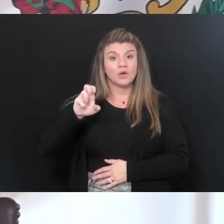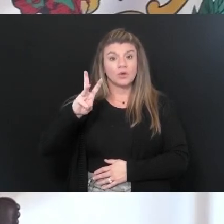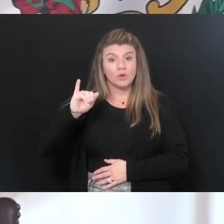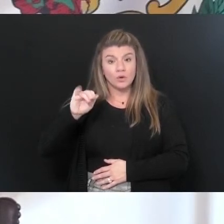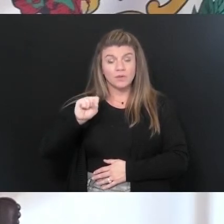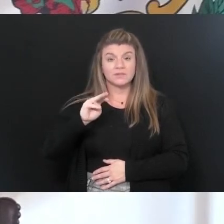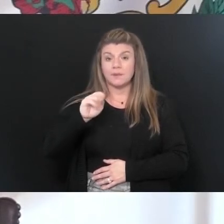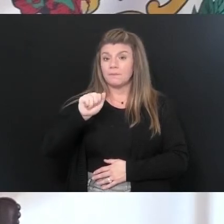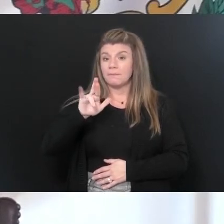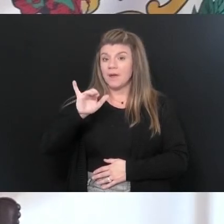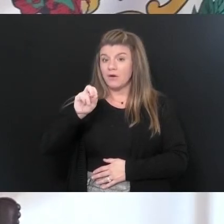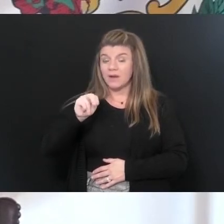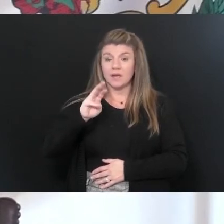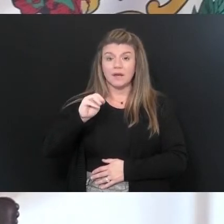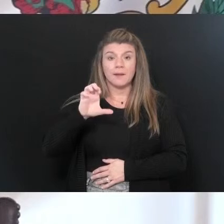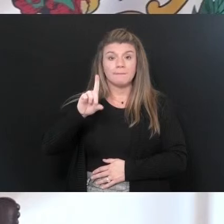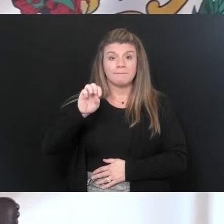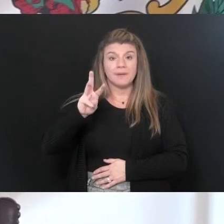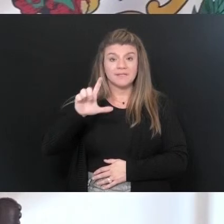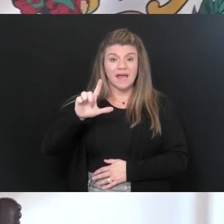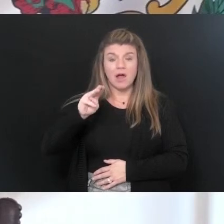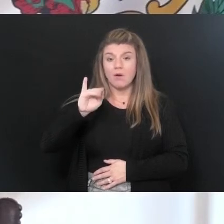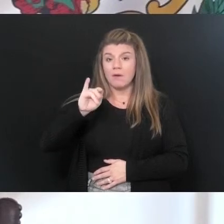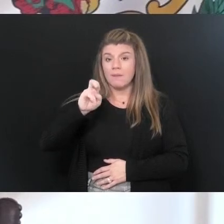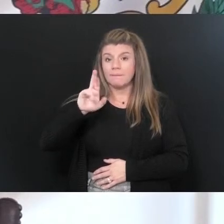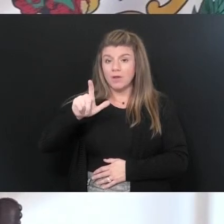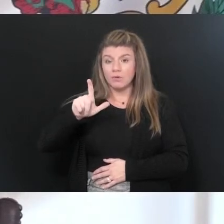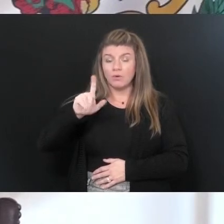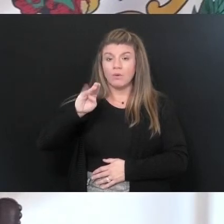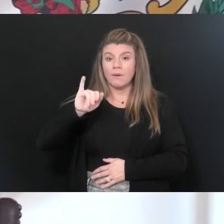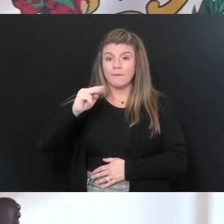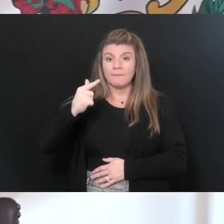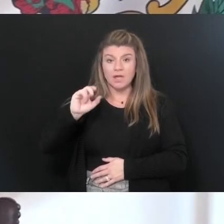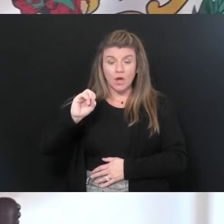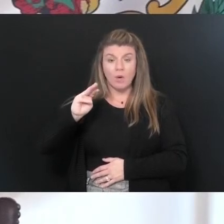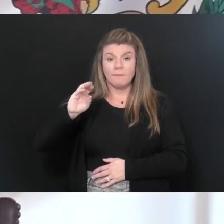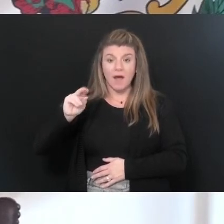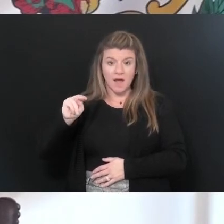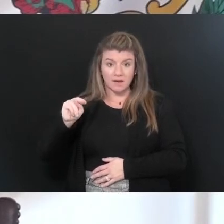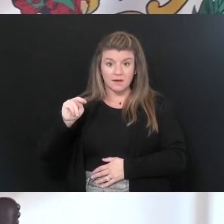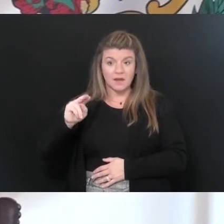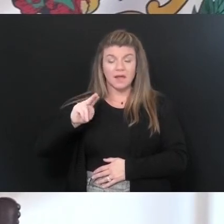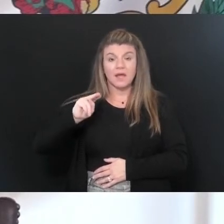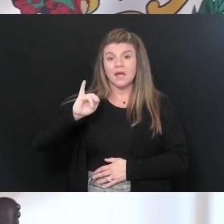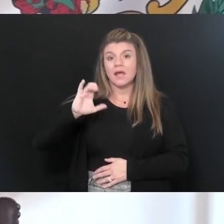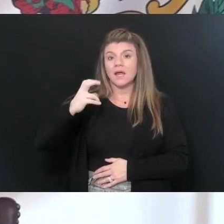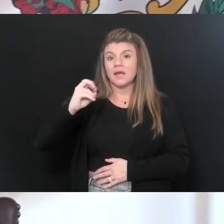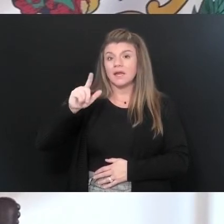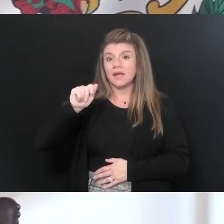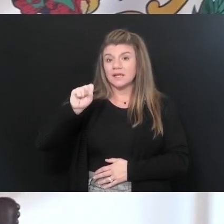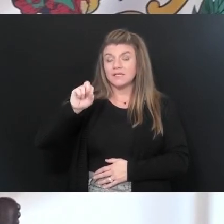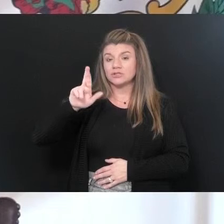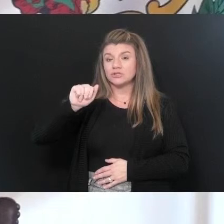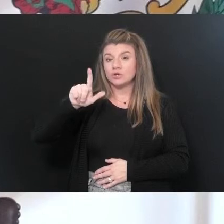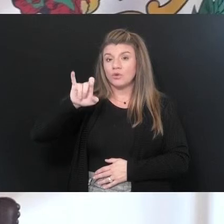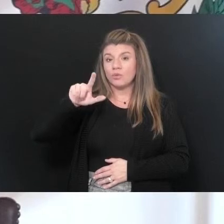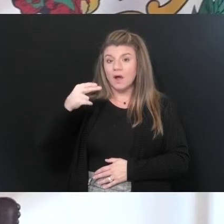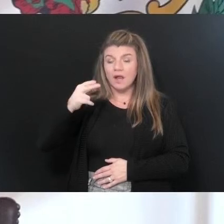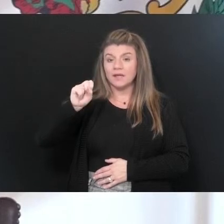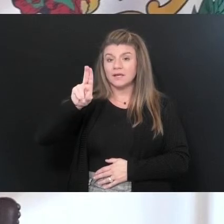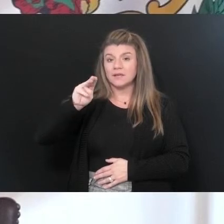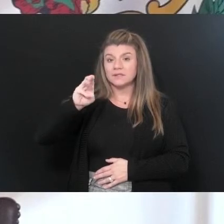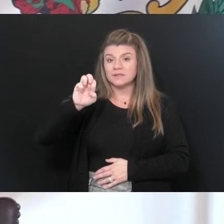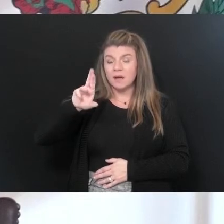Lewis, Marion, McDowell, Mineral, Mingo, Monongahela, Nicholas, Raleigh, Summers, Webster,